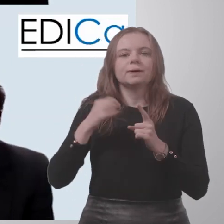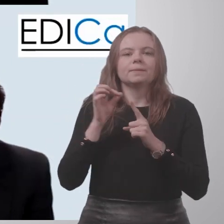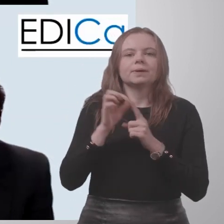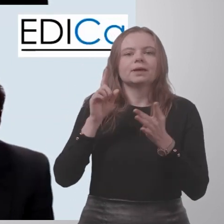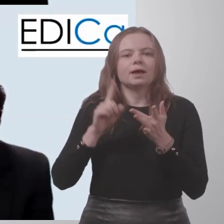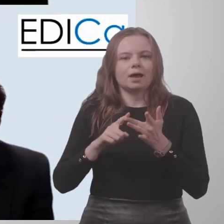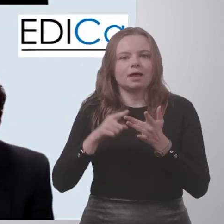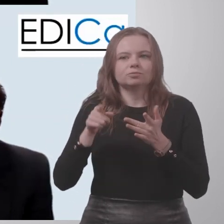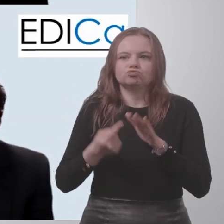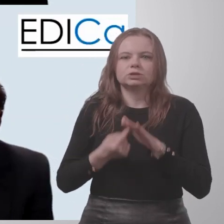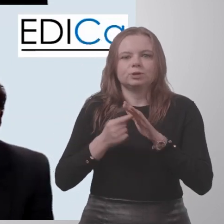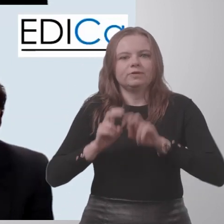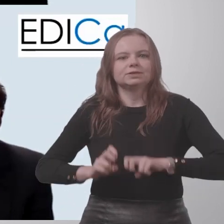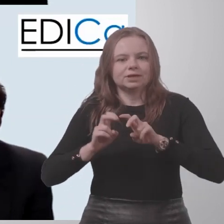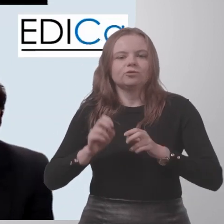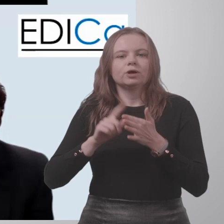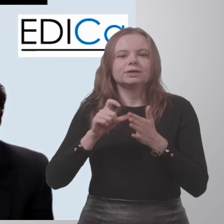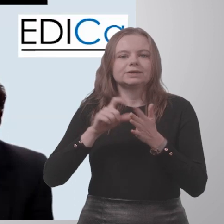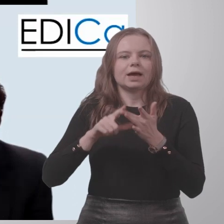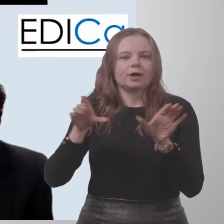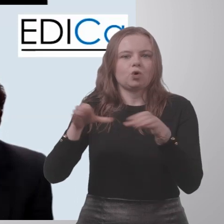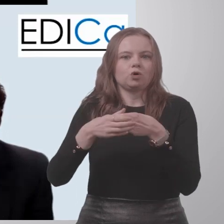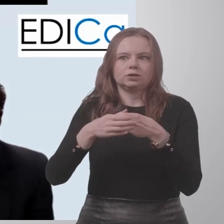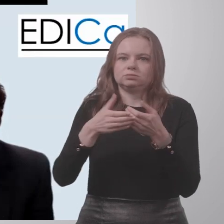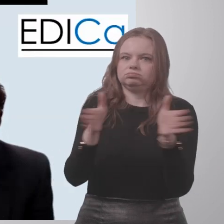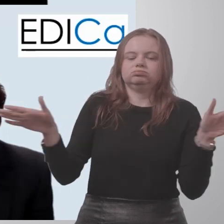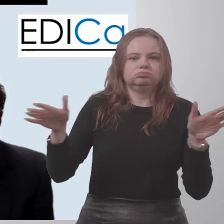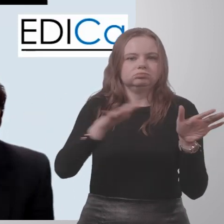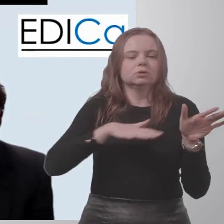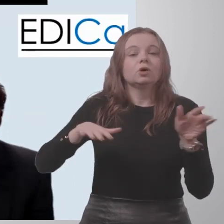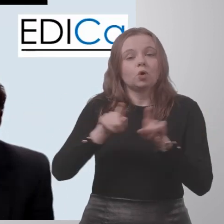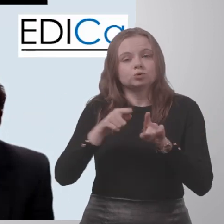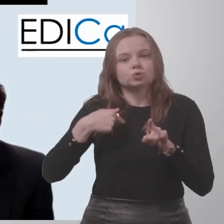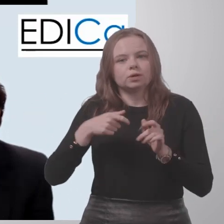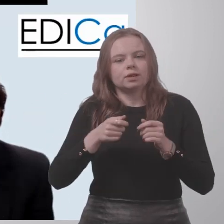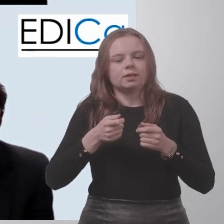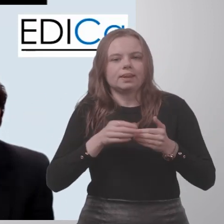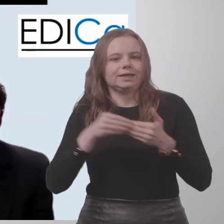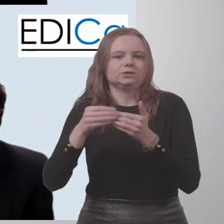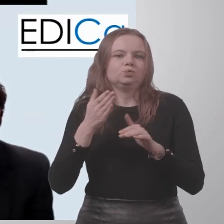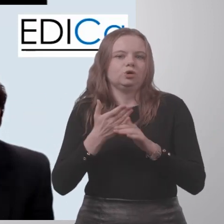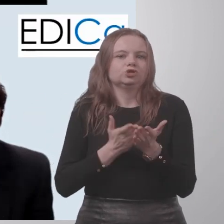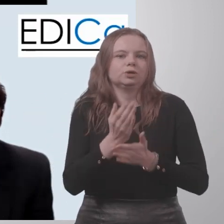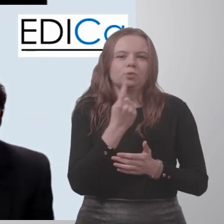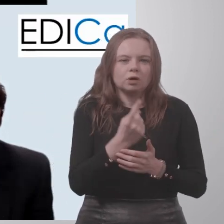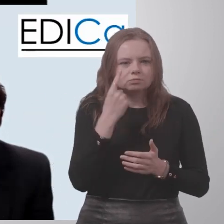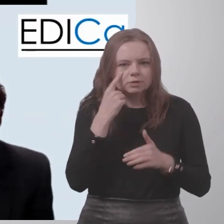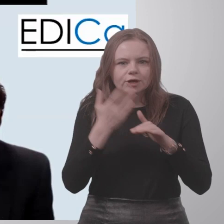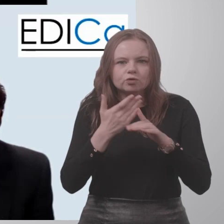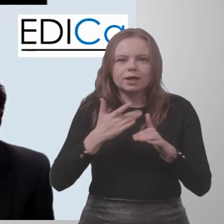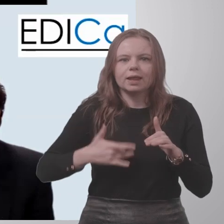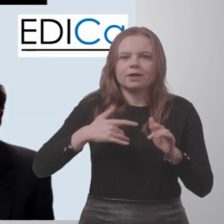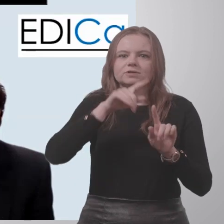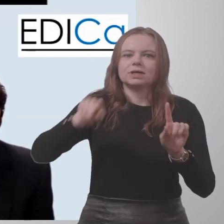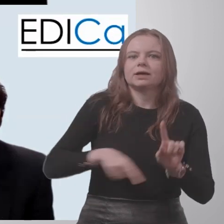I'm the Principal Investigator of the EDI Caucus overall, and I'm also the lead for Workstream 1, which looks at the career life